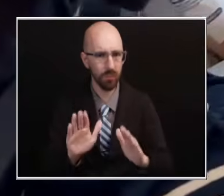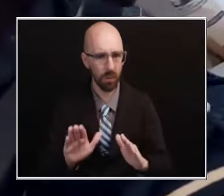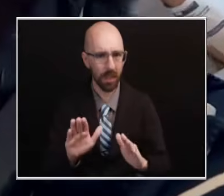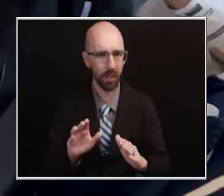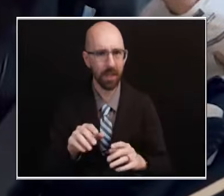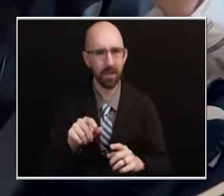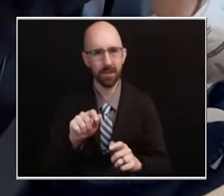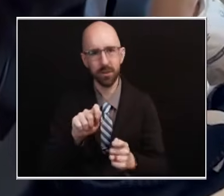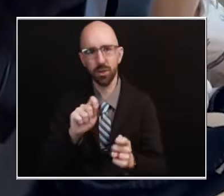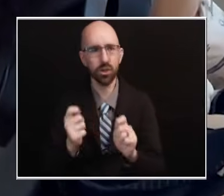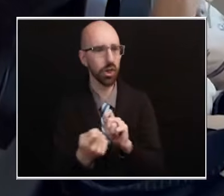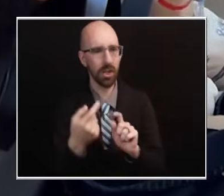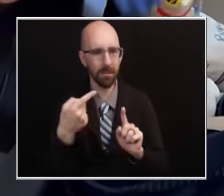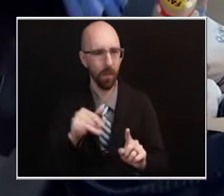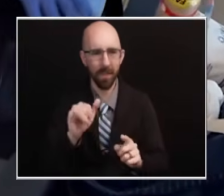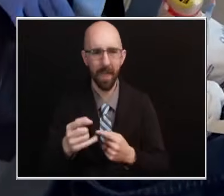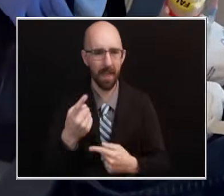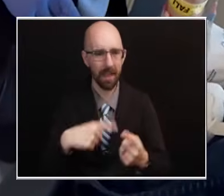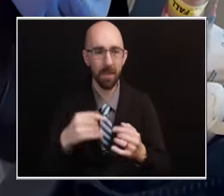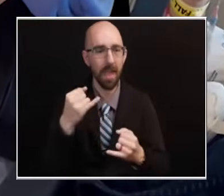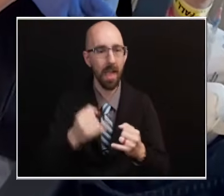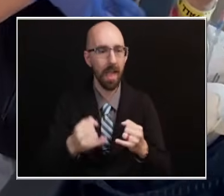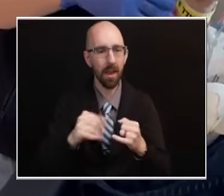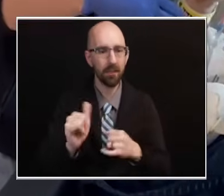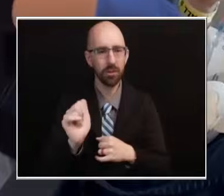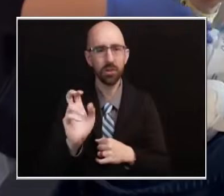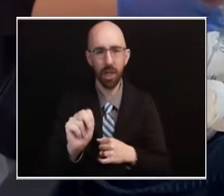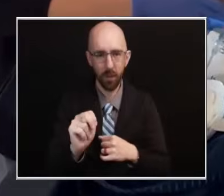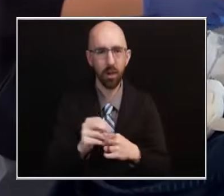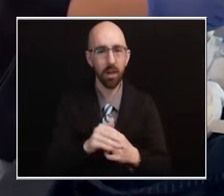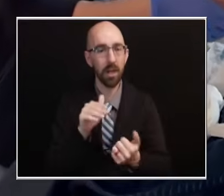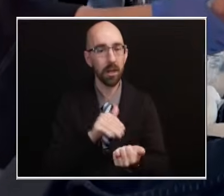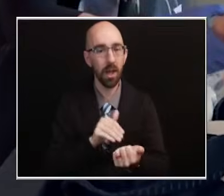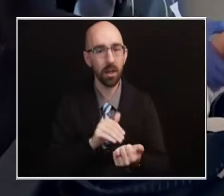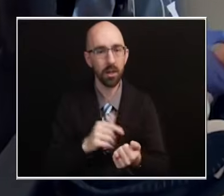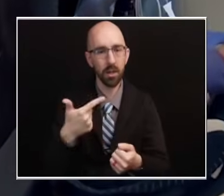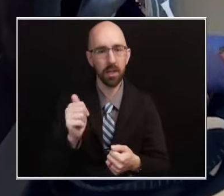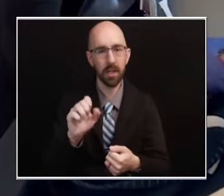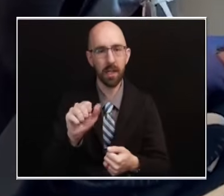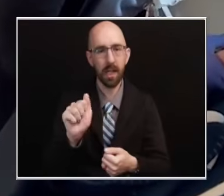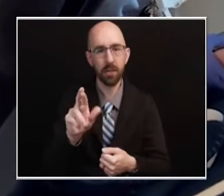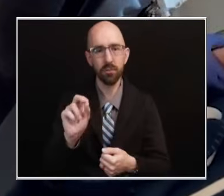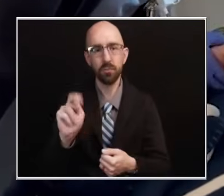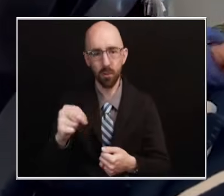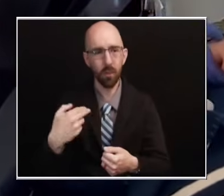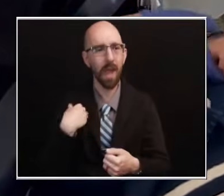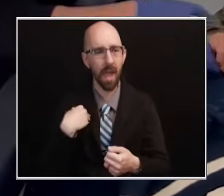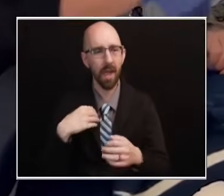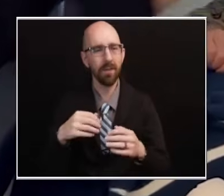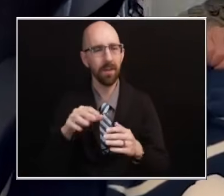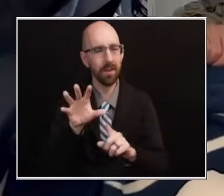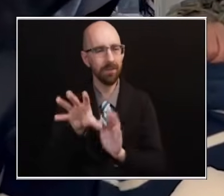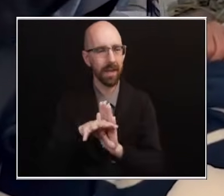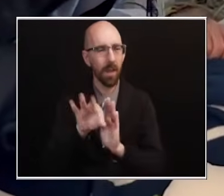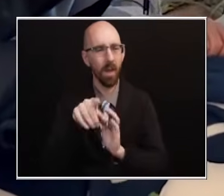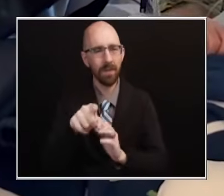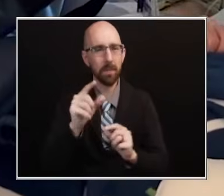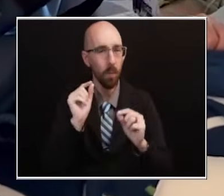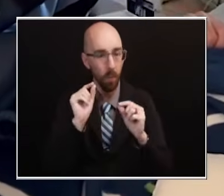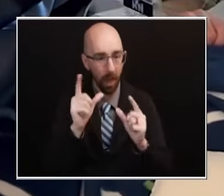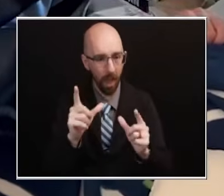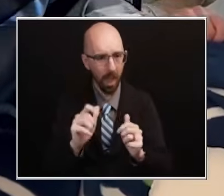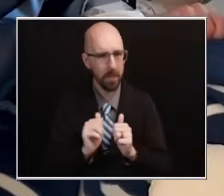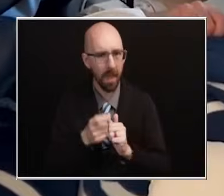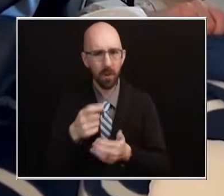came at the end of January. Dr. Gassaroon, we have some video of Scott waking up. How did you help